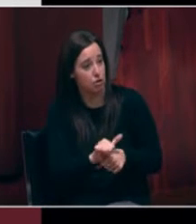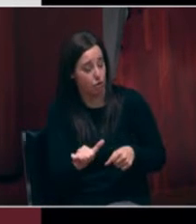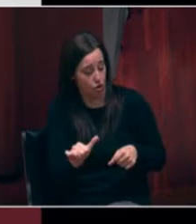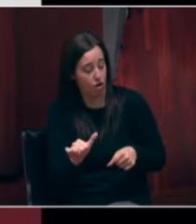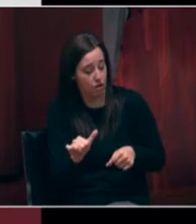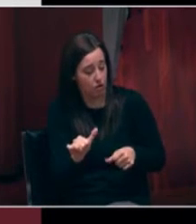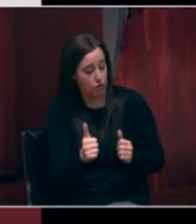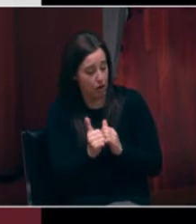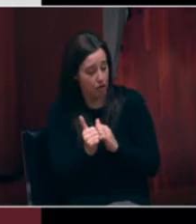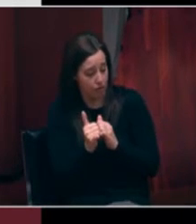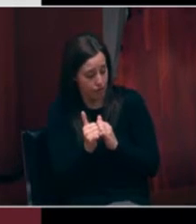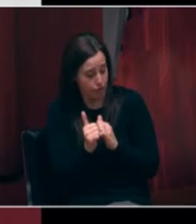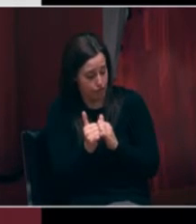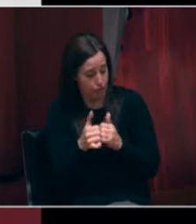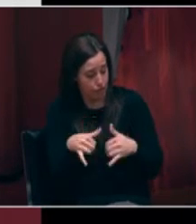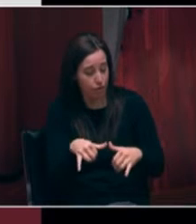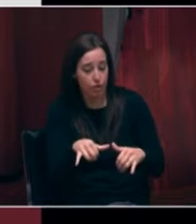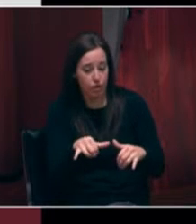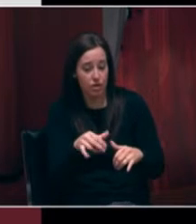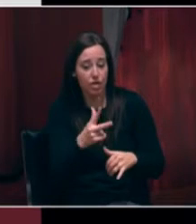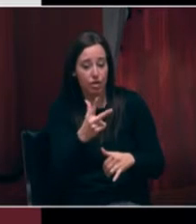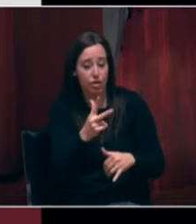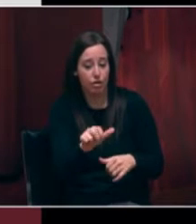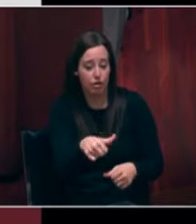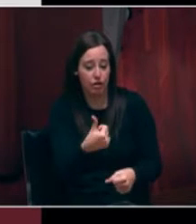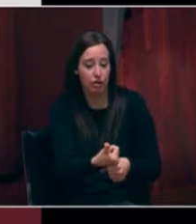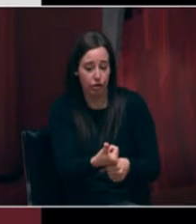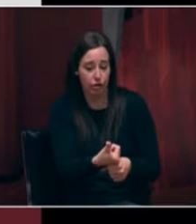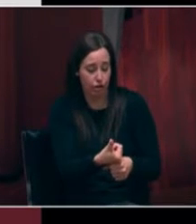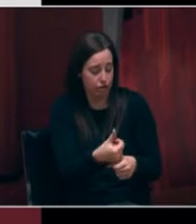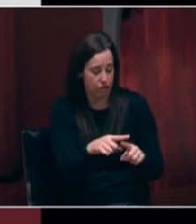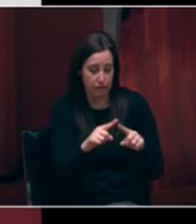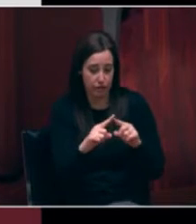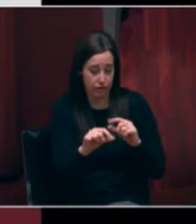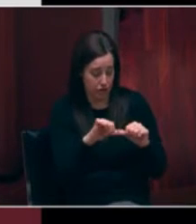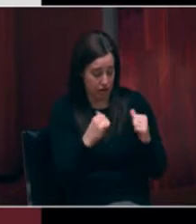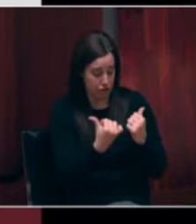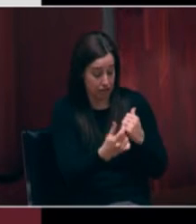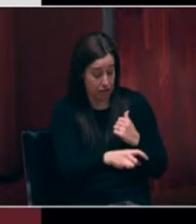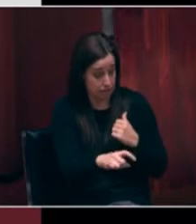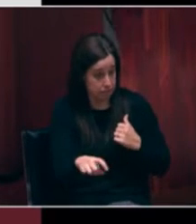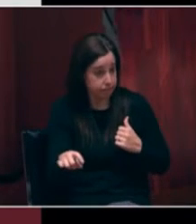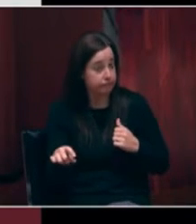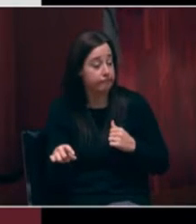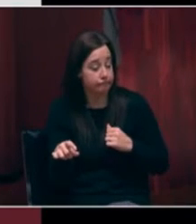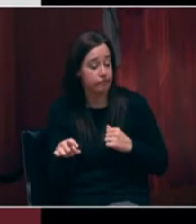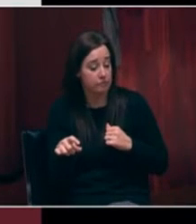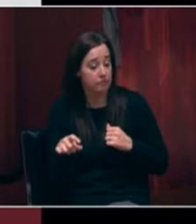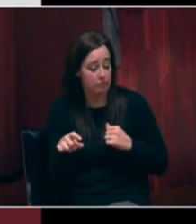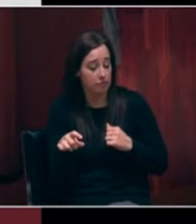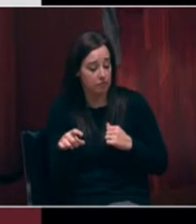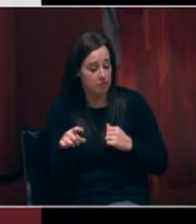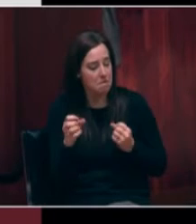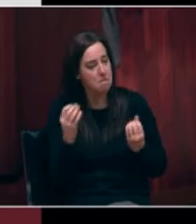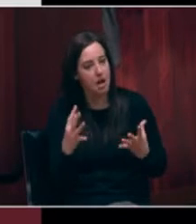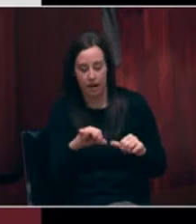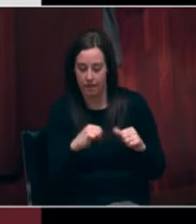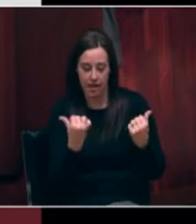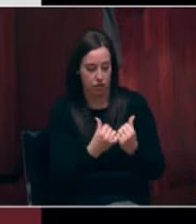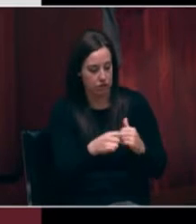getting into the third year almost of working on till. So a lot of agencies have actually zeroed out their